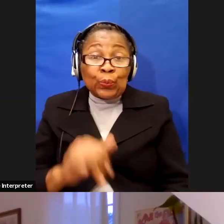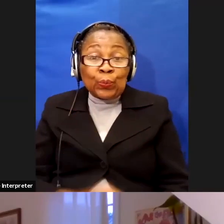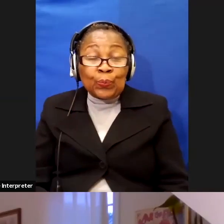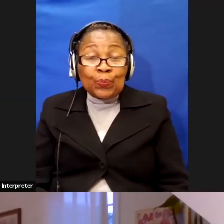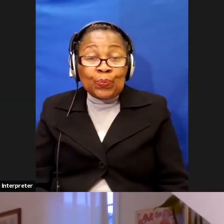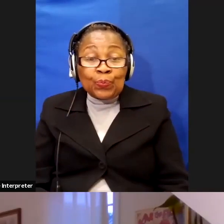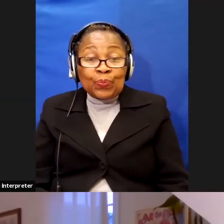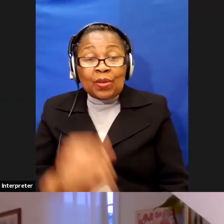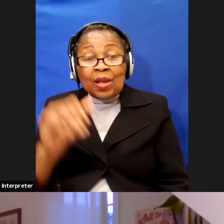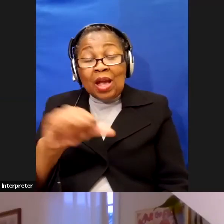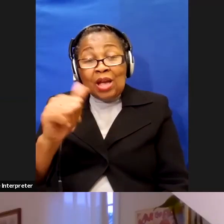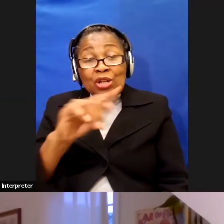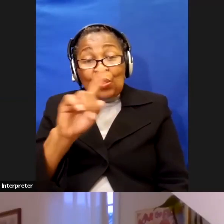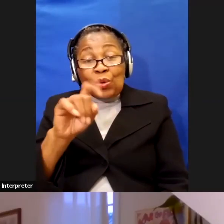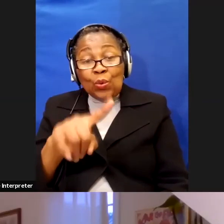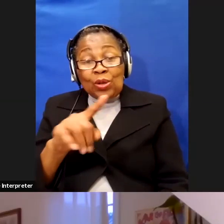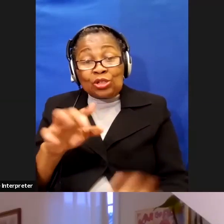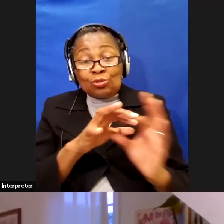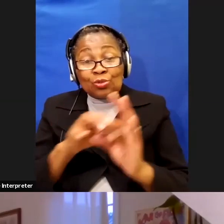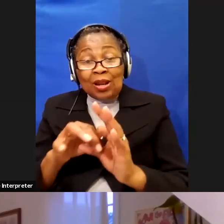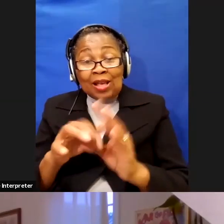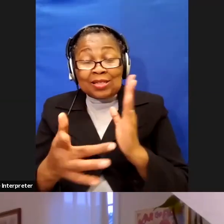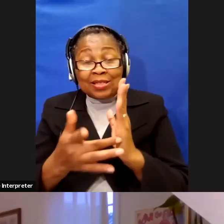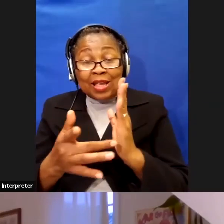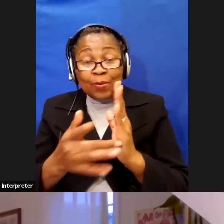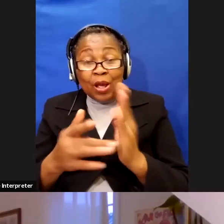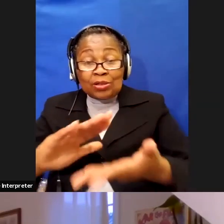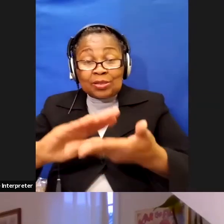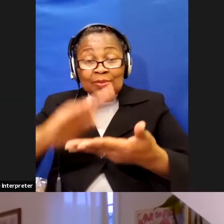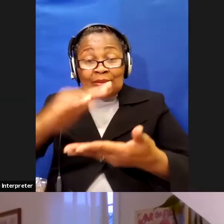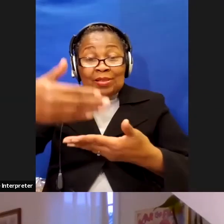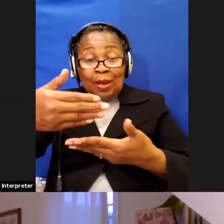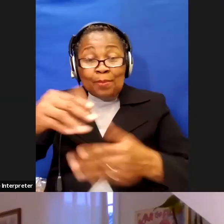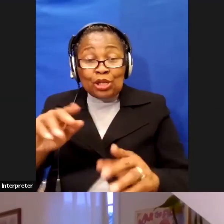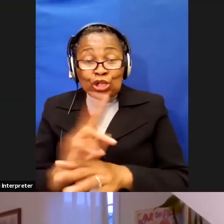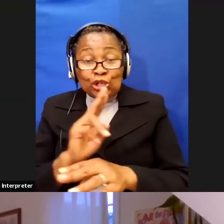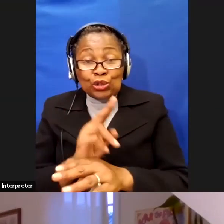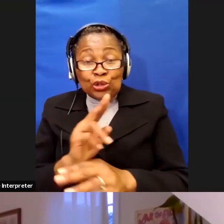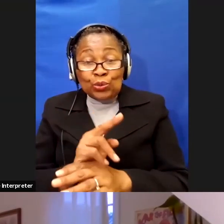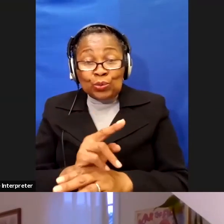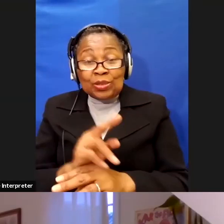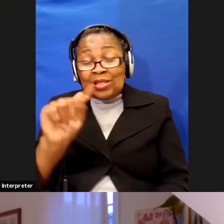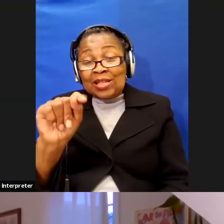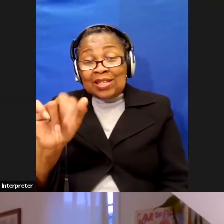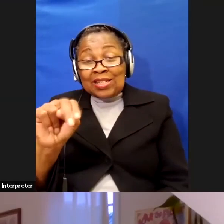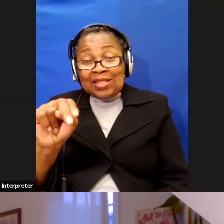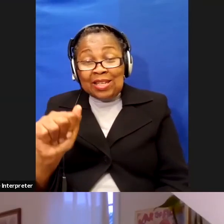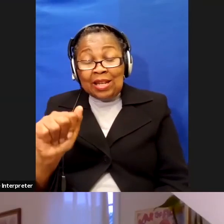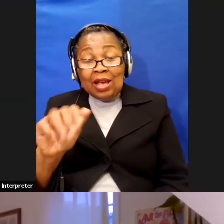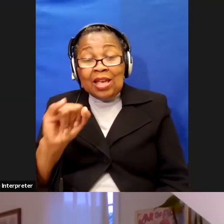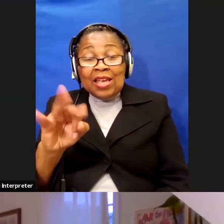Another question regarding technology and tablet use. This question is for Tina. If there aren't